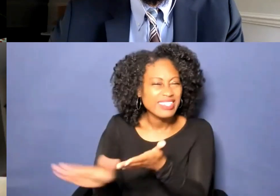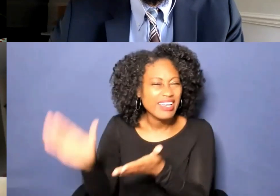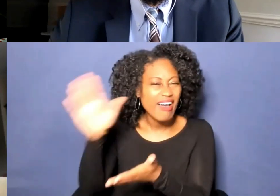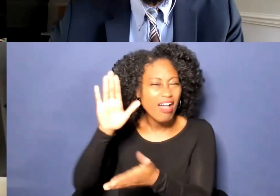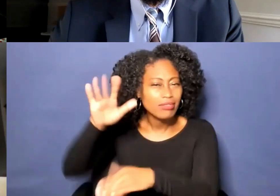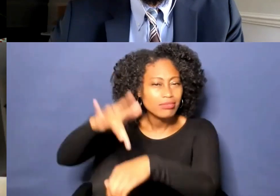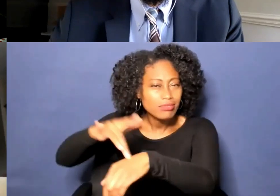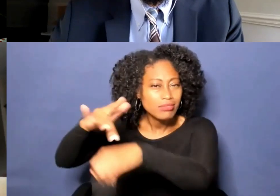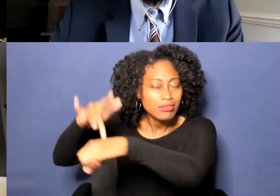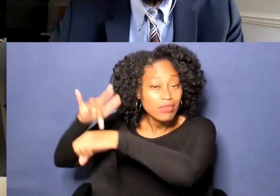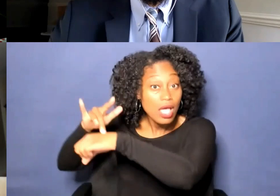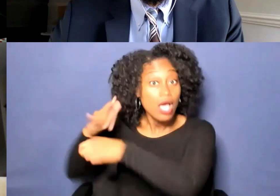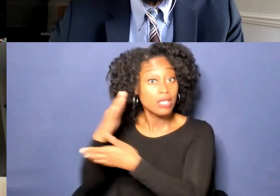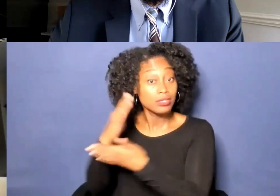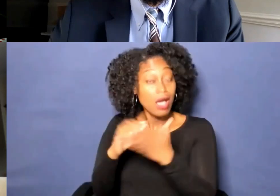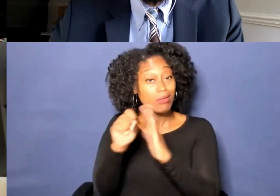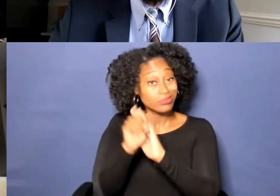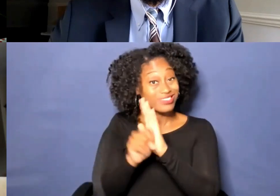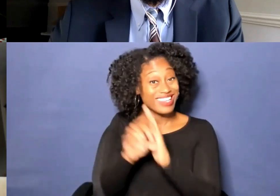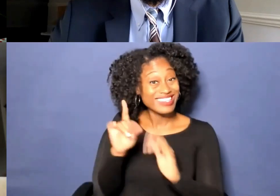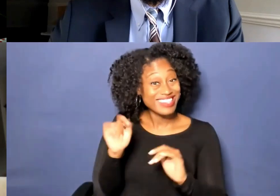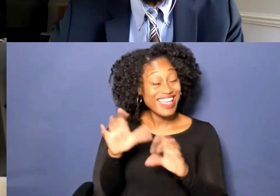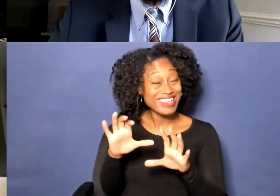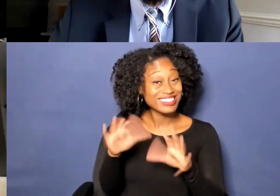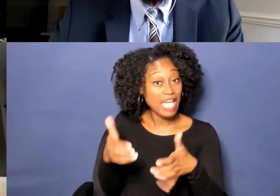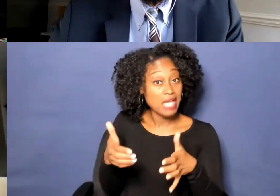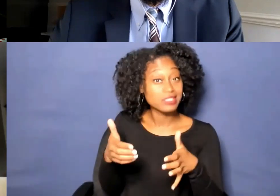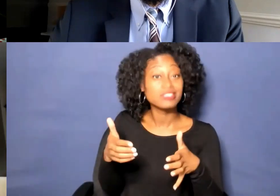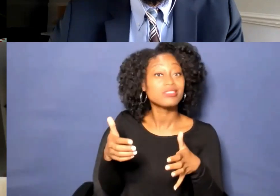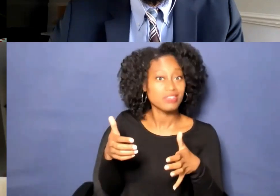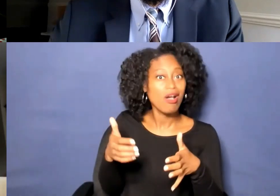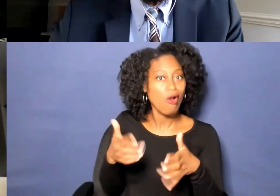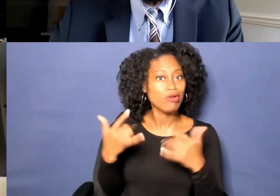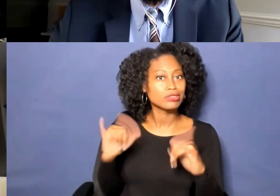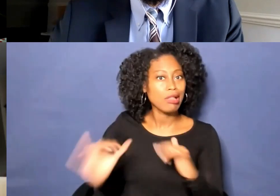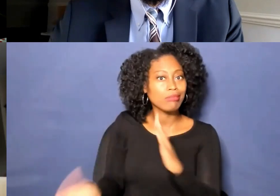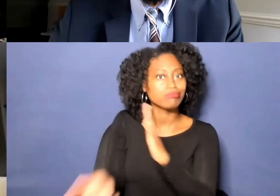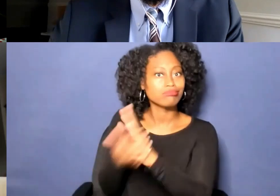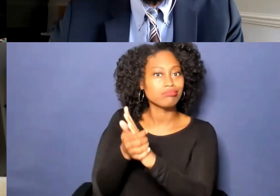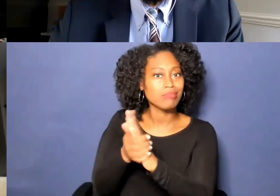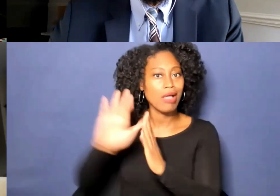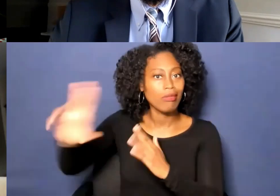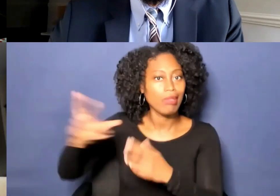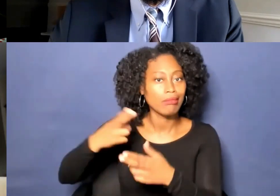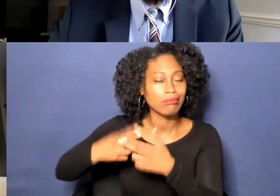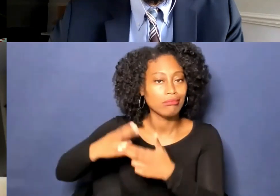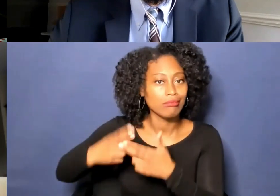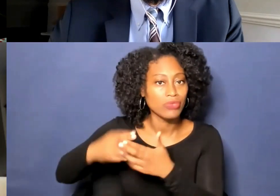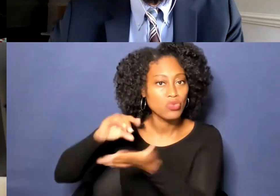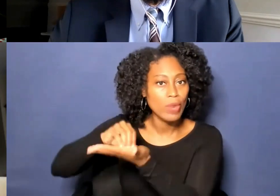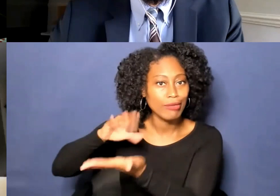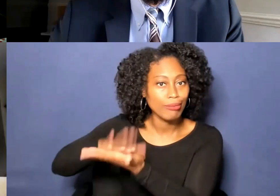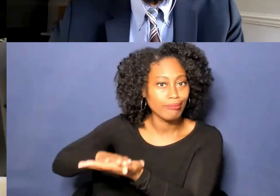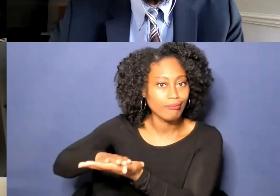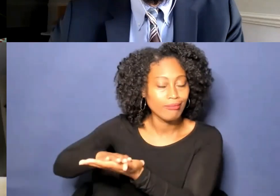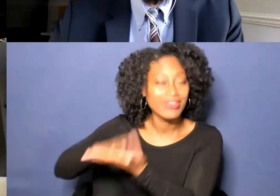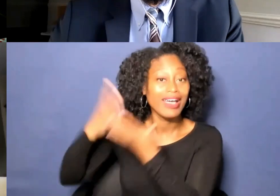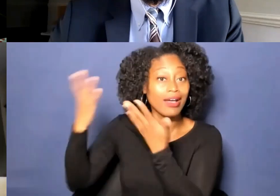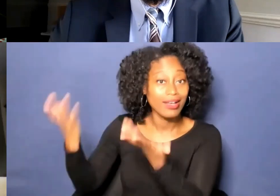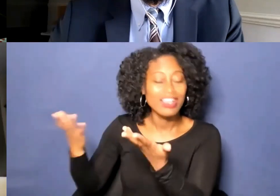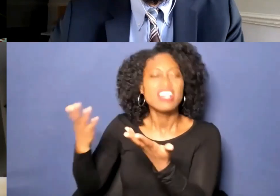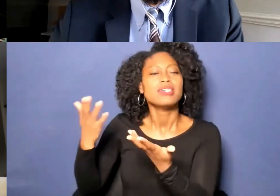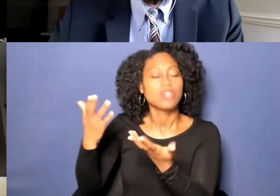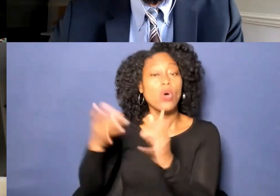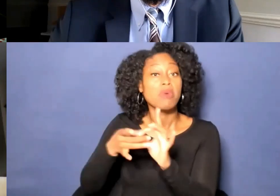to. Some of the state data sets have already linked in to the National Student Clearinghouse, so you can actually find out